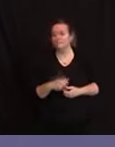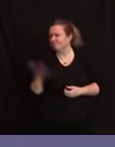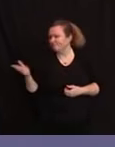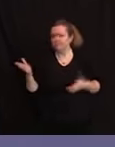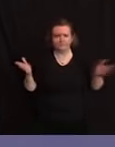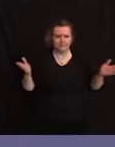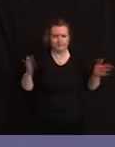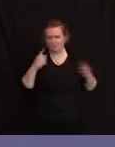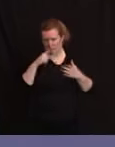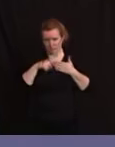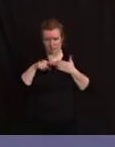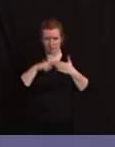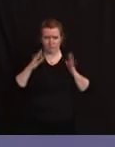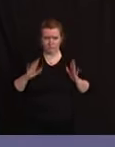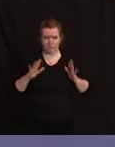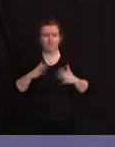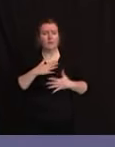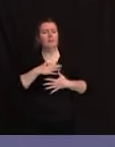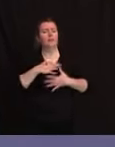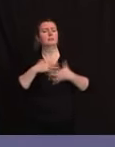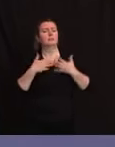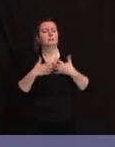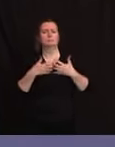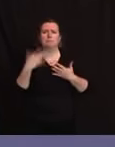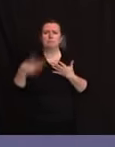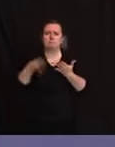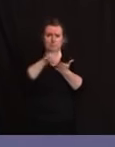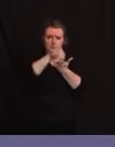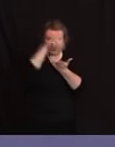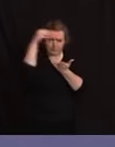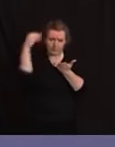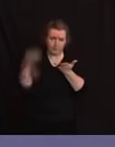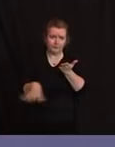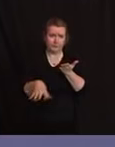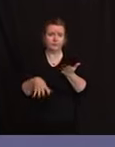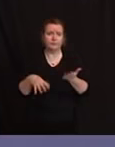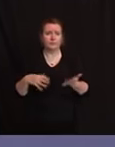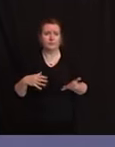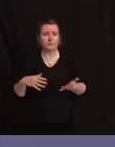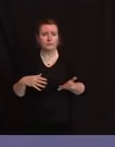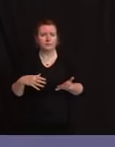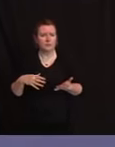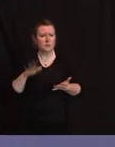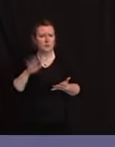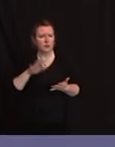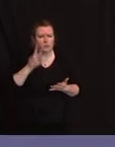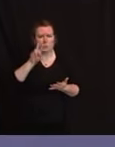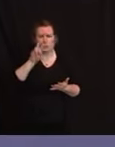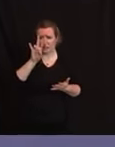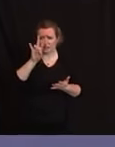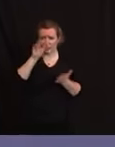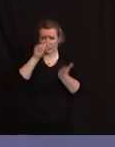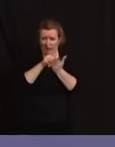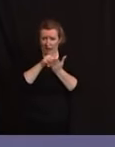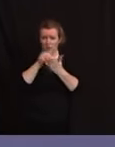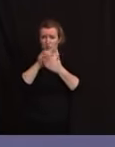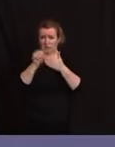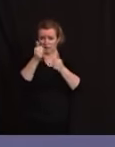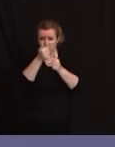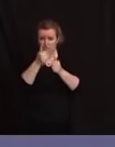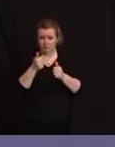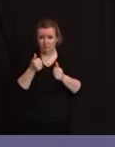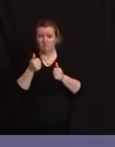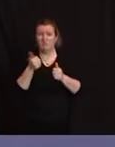been it's expensive. I think Pat said $27 million for what we had received, but I think it was up into $80 million in